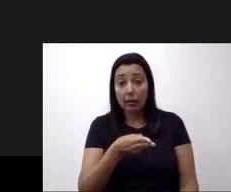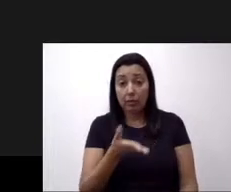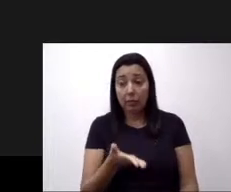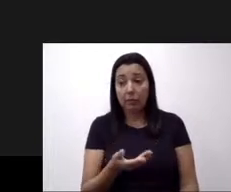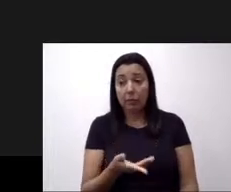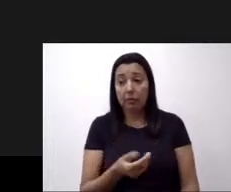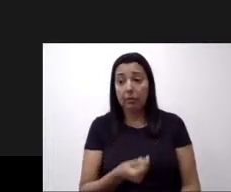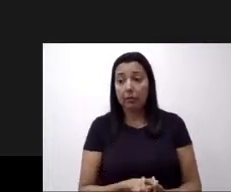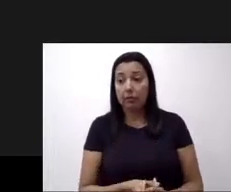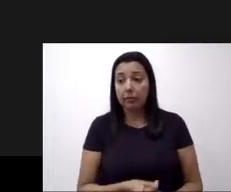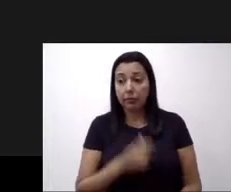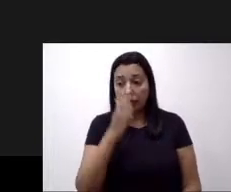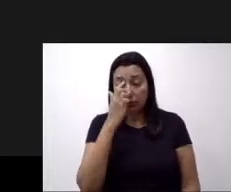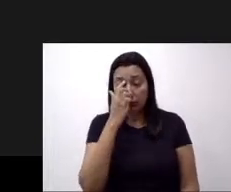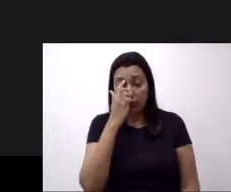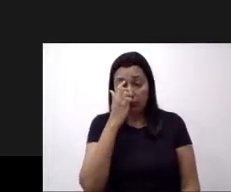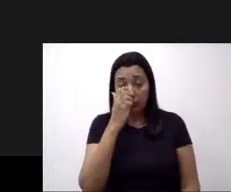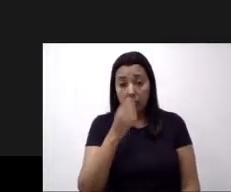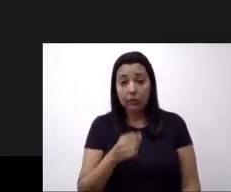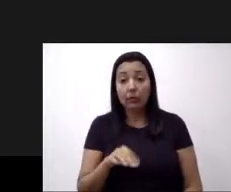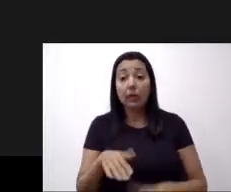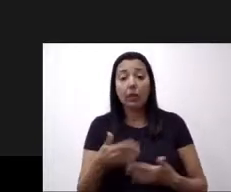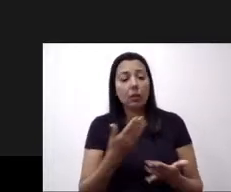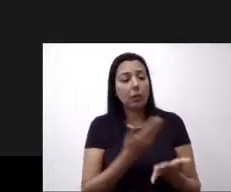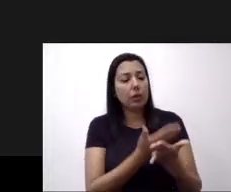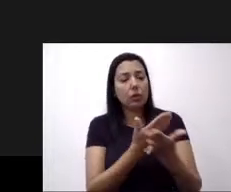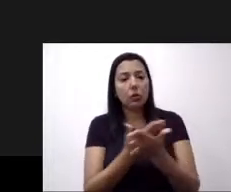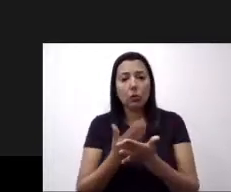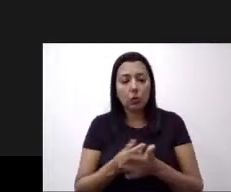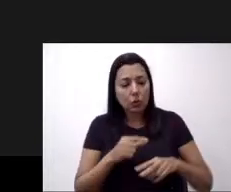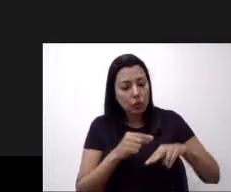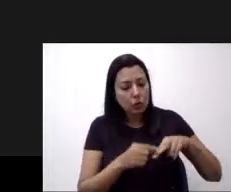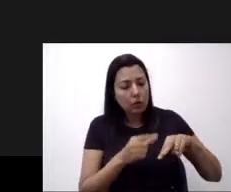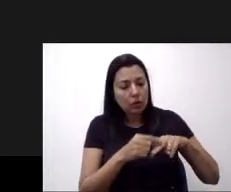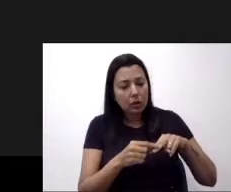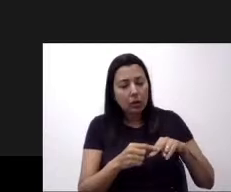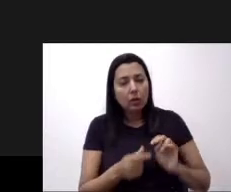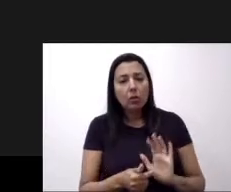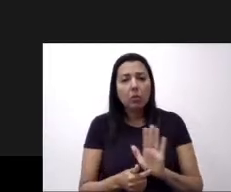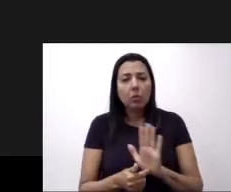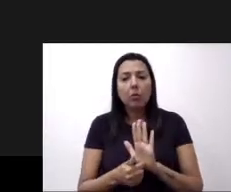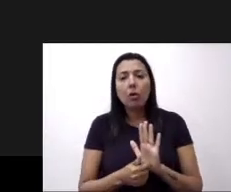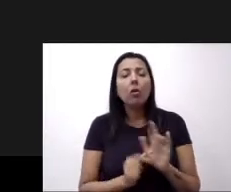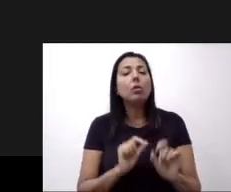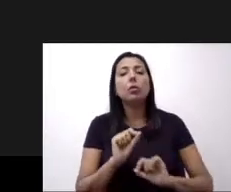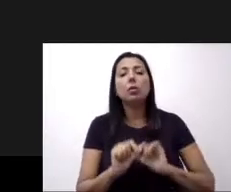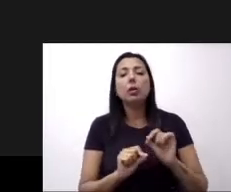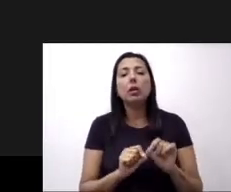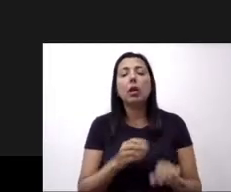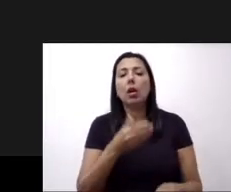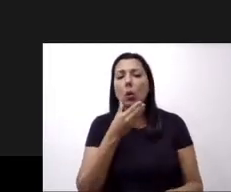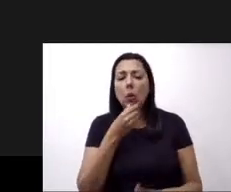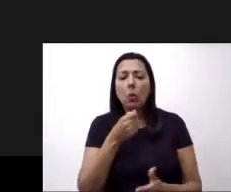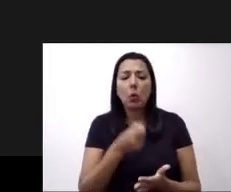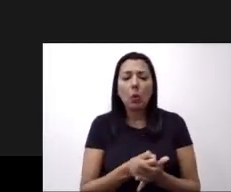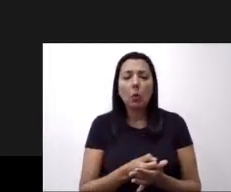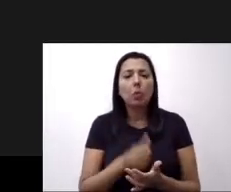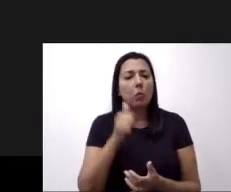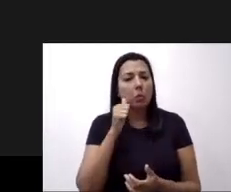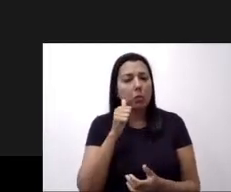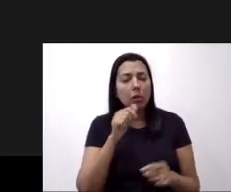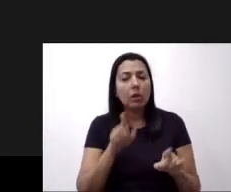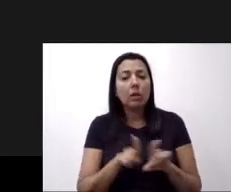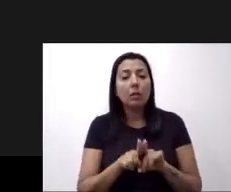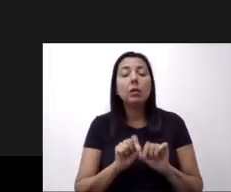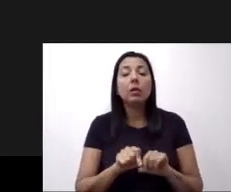Gender studies both postulate and show that masculinities and femininities and gender